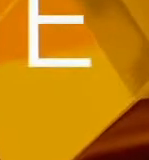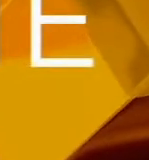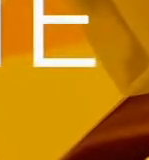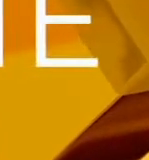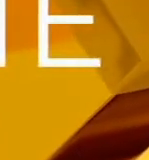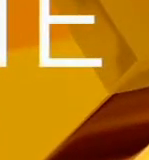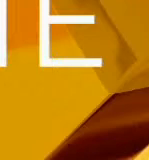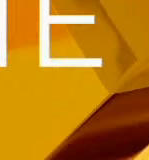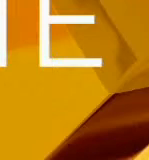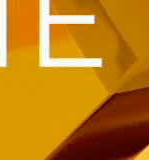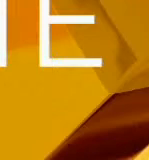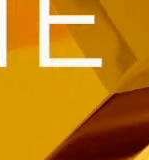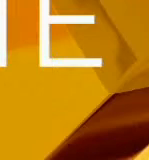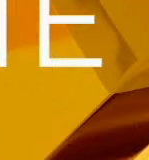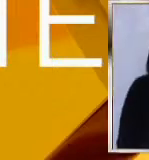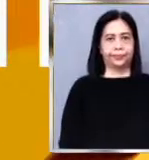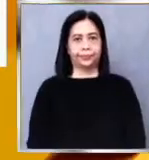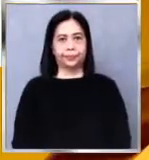don't.